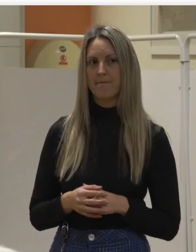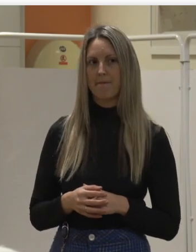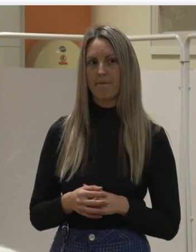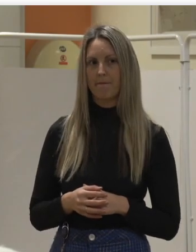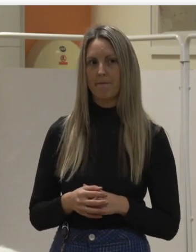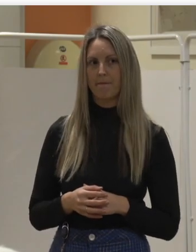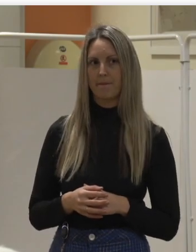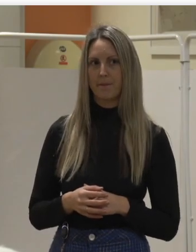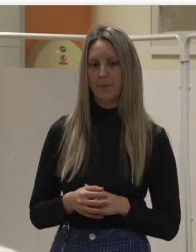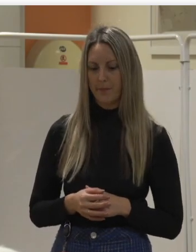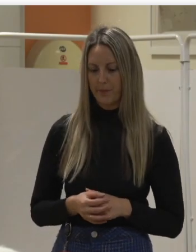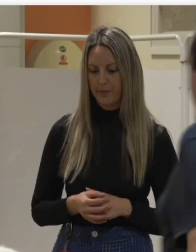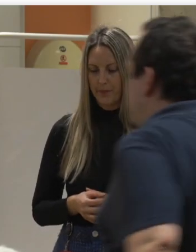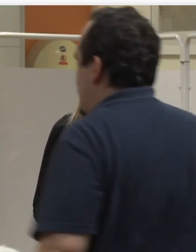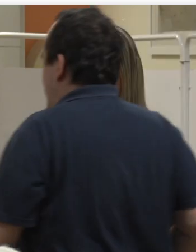Is that the one?